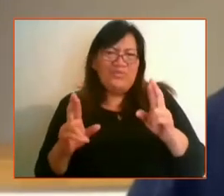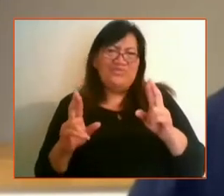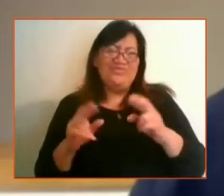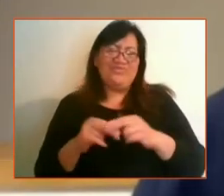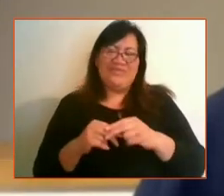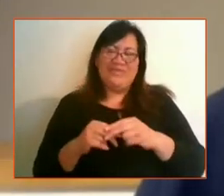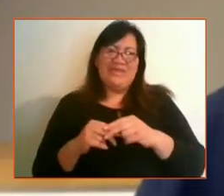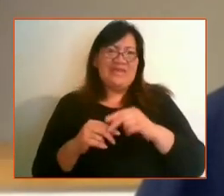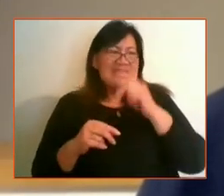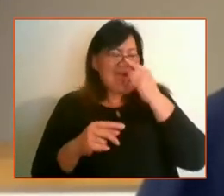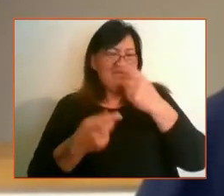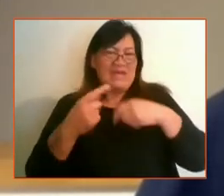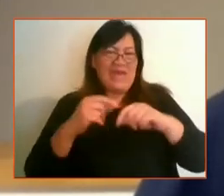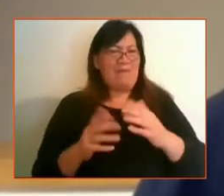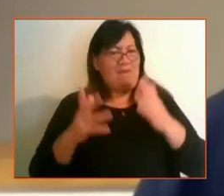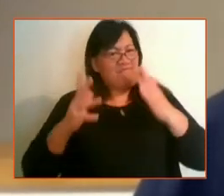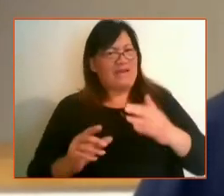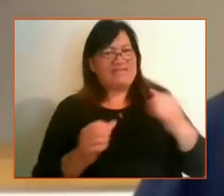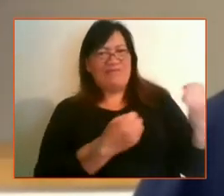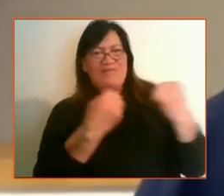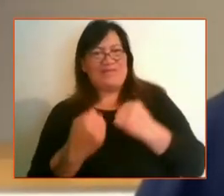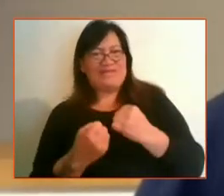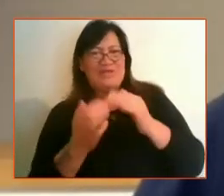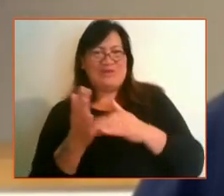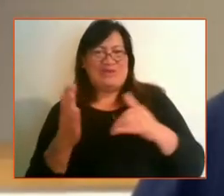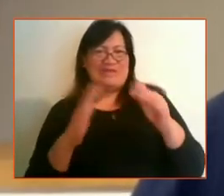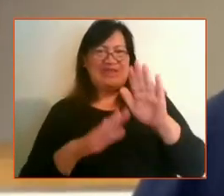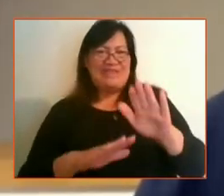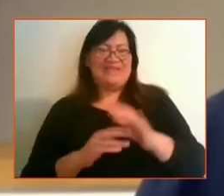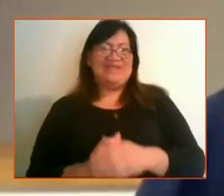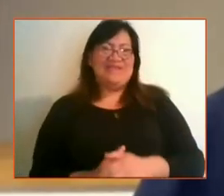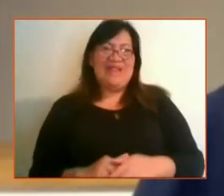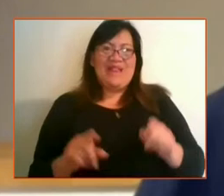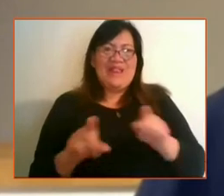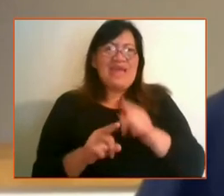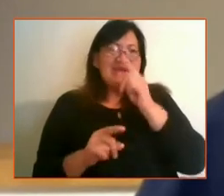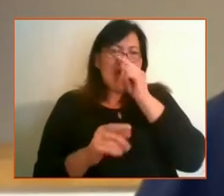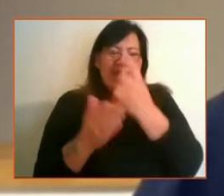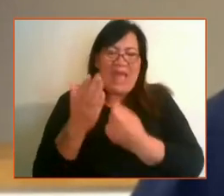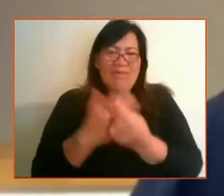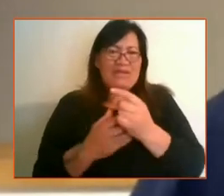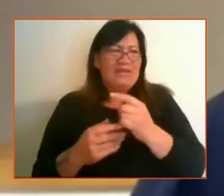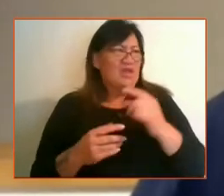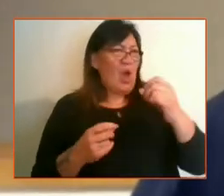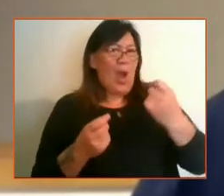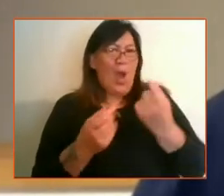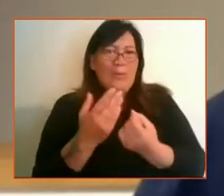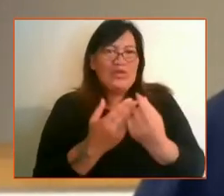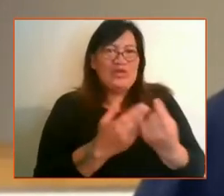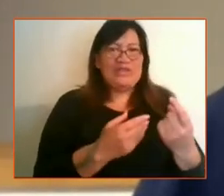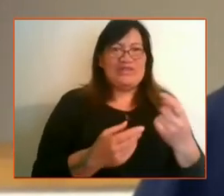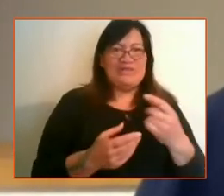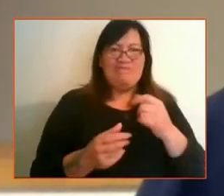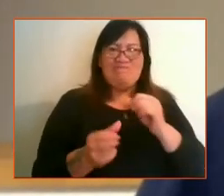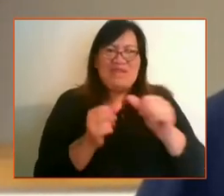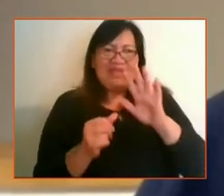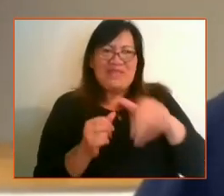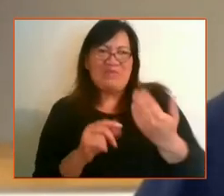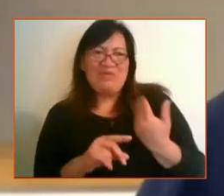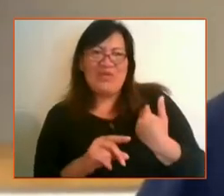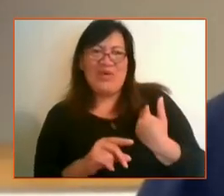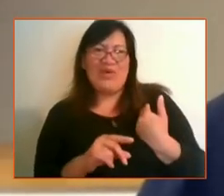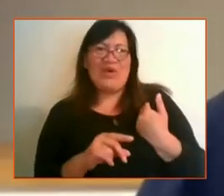must-visit destination, that it creates the opportunity like never before for our cultural and arts sector to be able